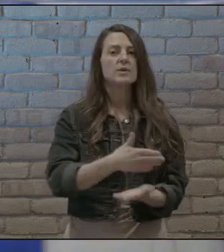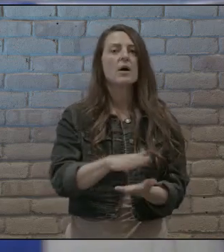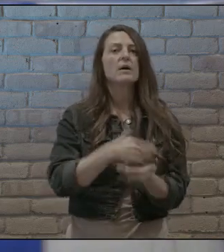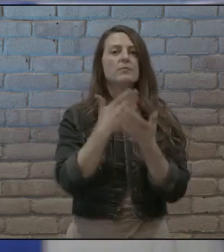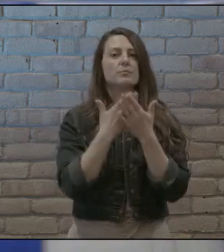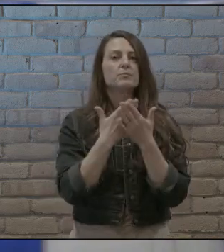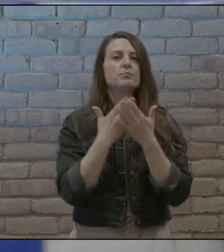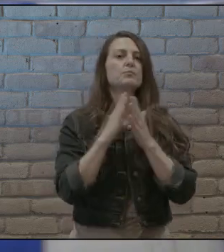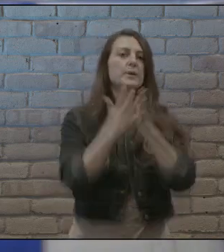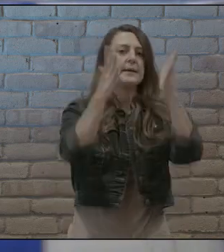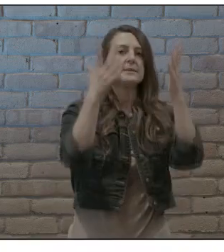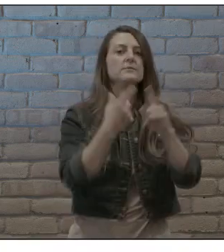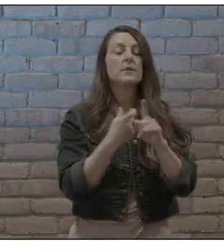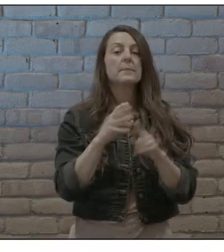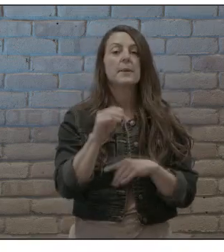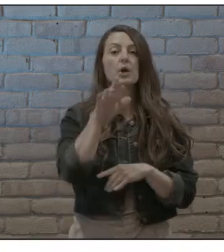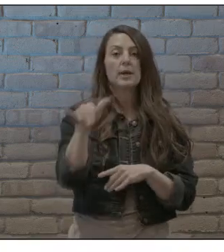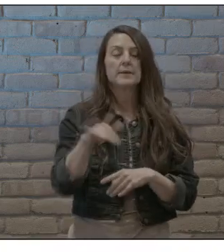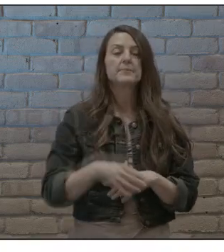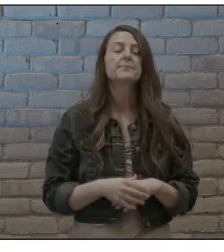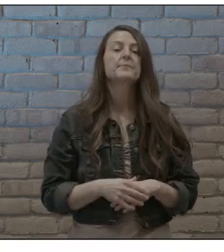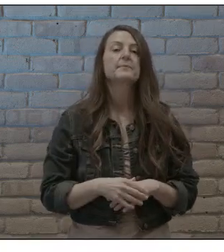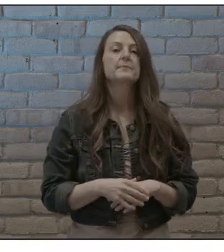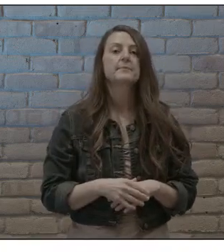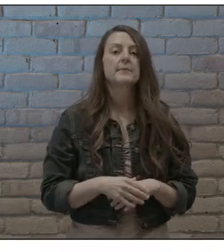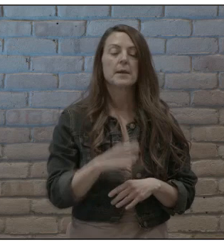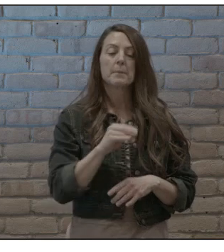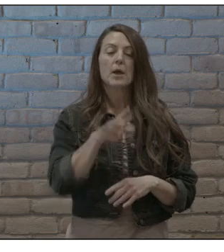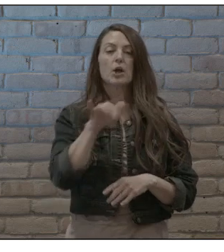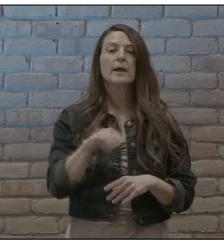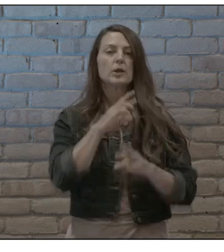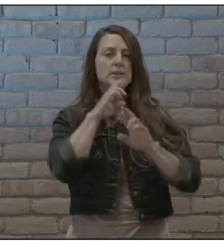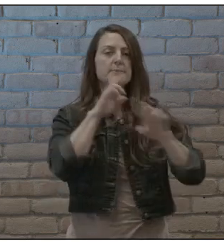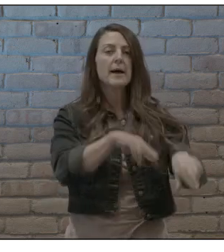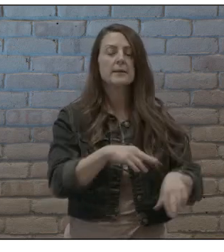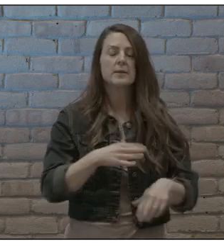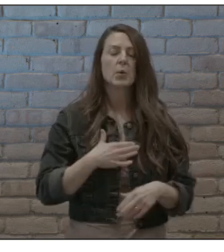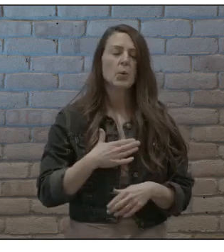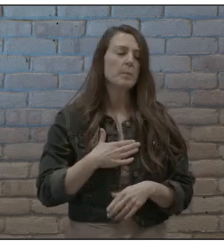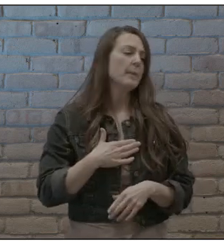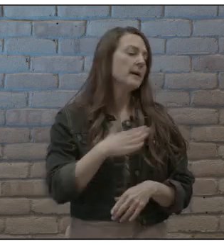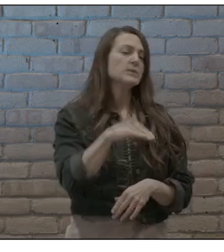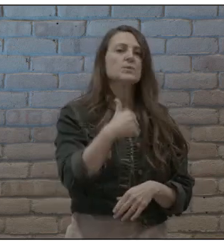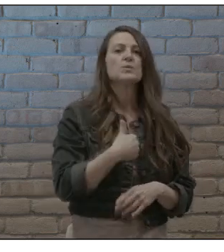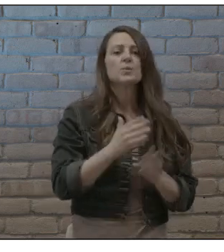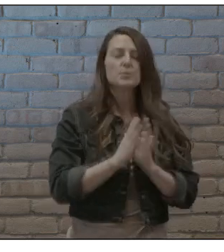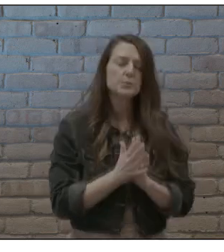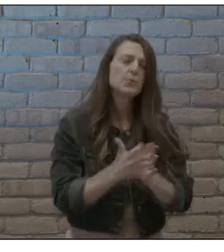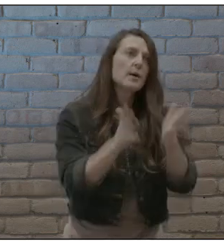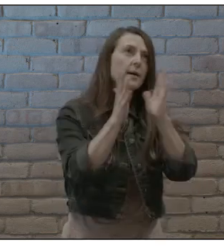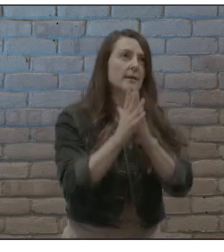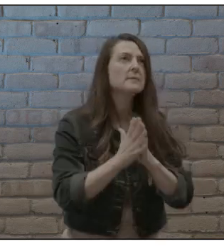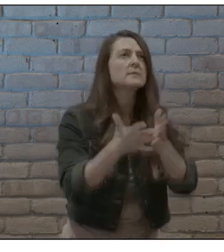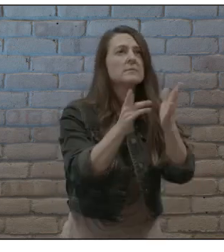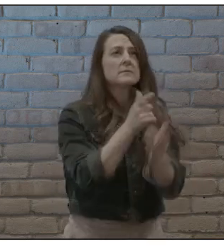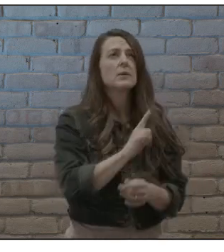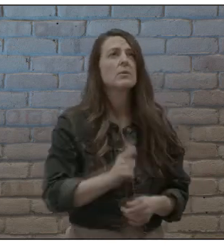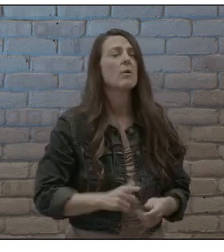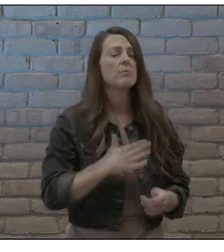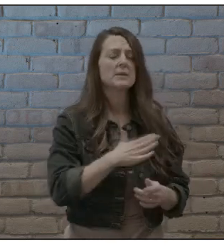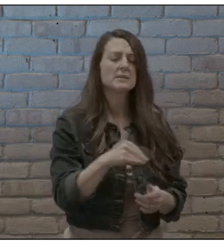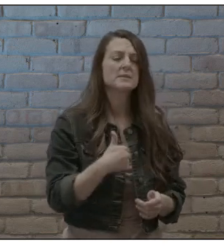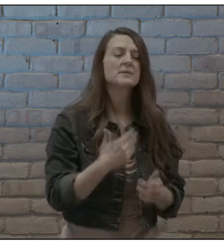of praise from Mary. Mary responded, "Oh, how my soul praises the Lord, how my